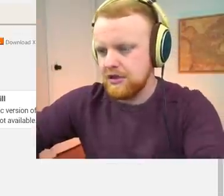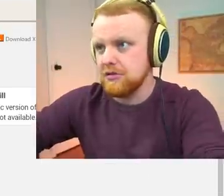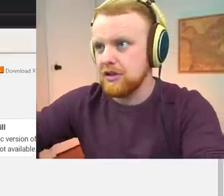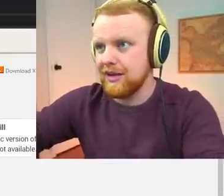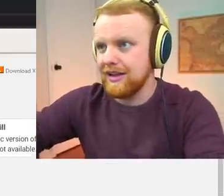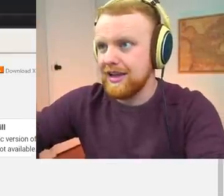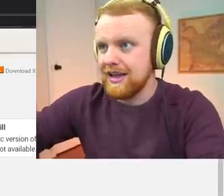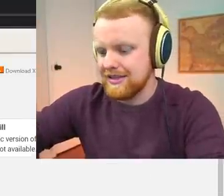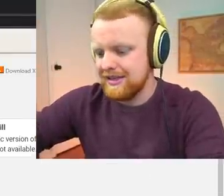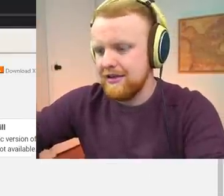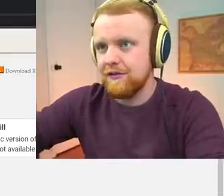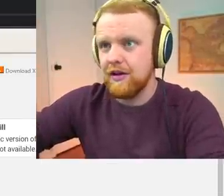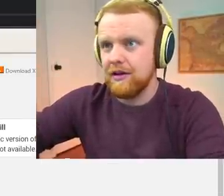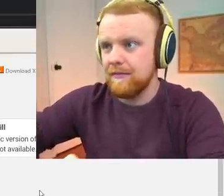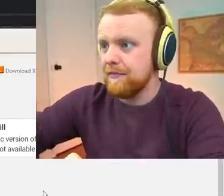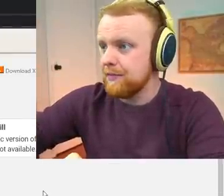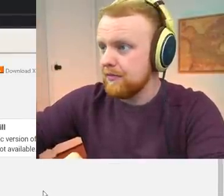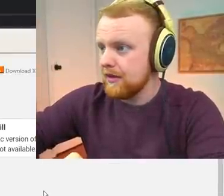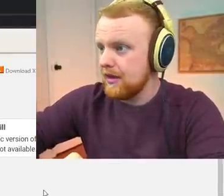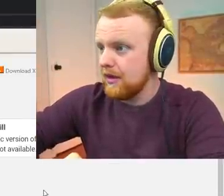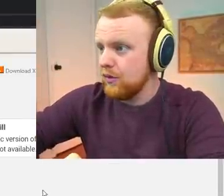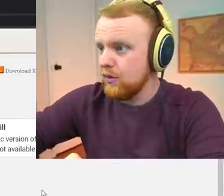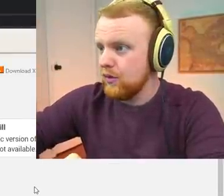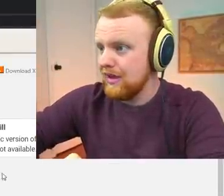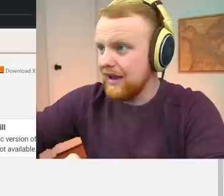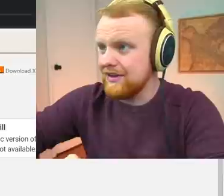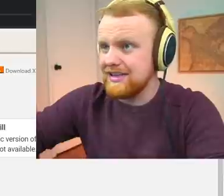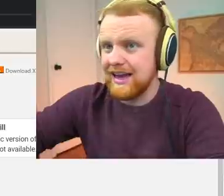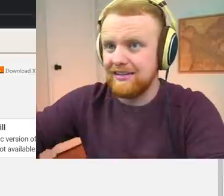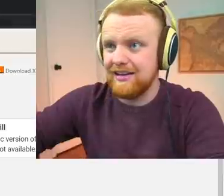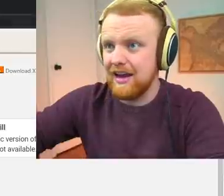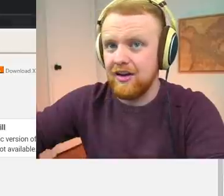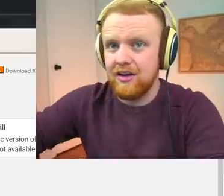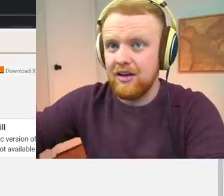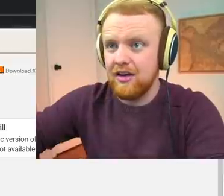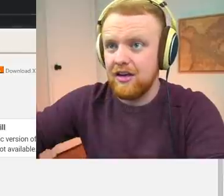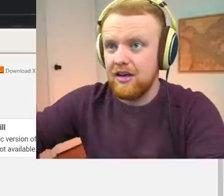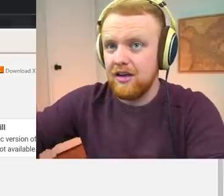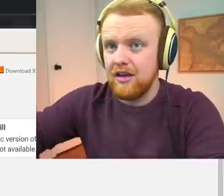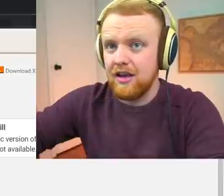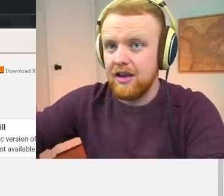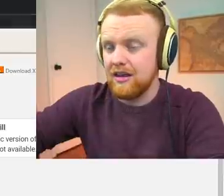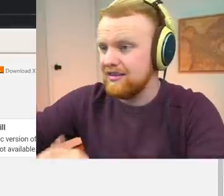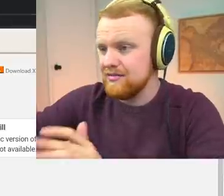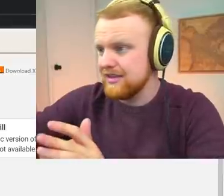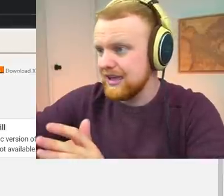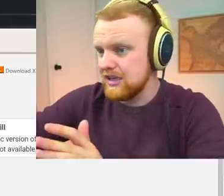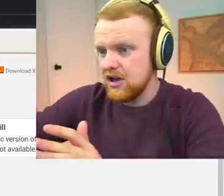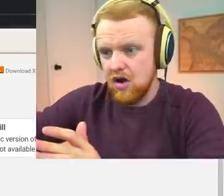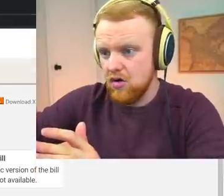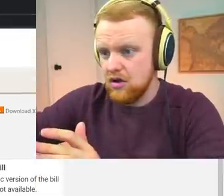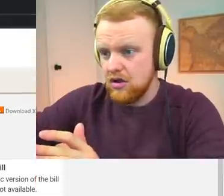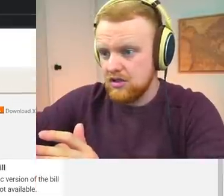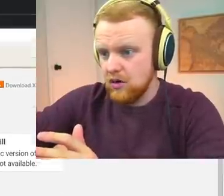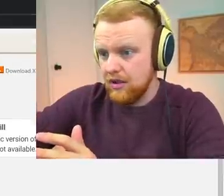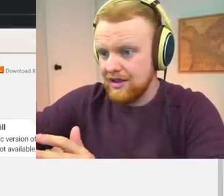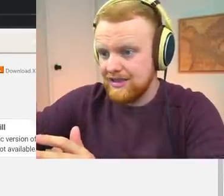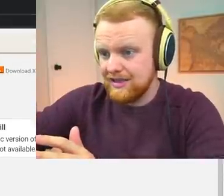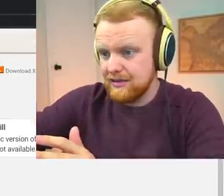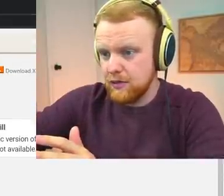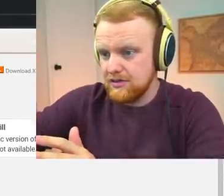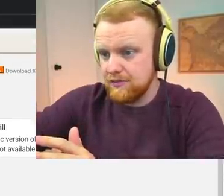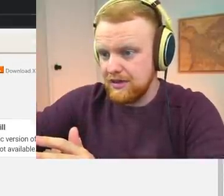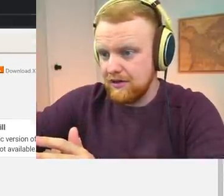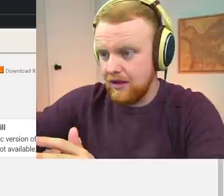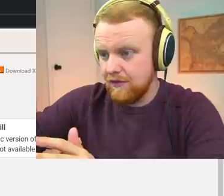this page really quickly and see if we have any text now. And it seems like no. So